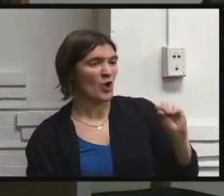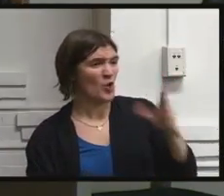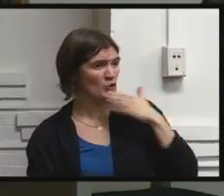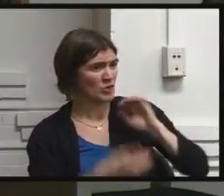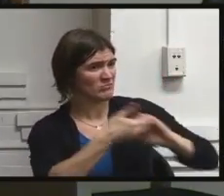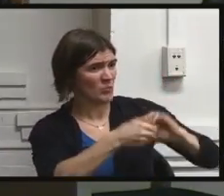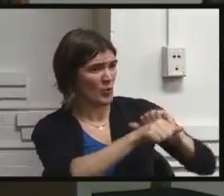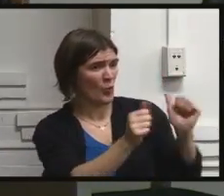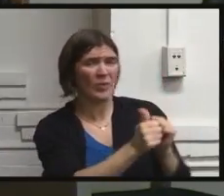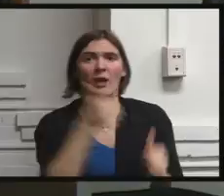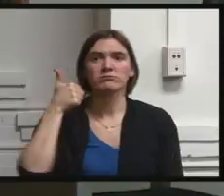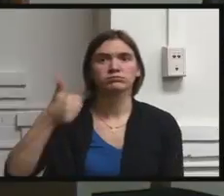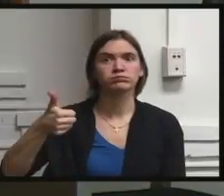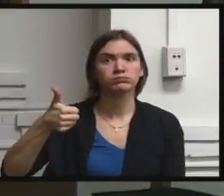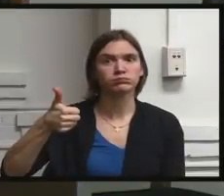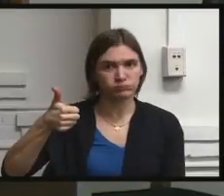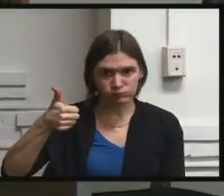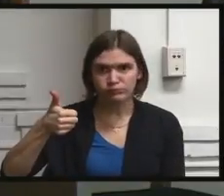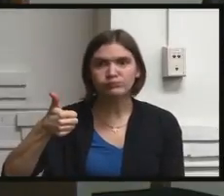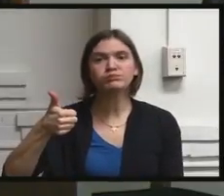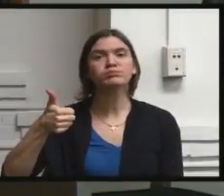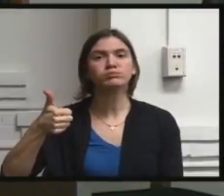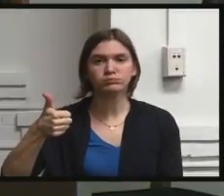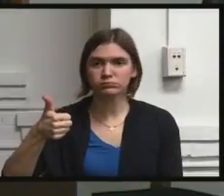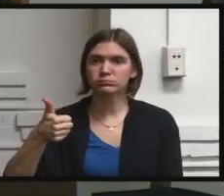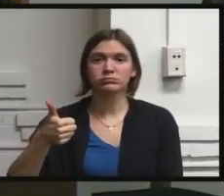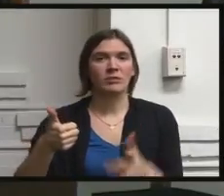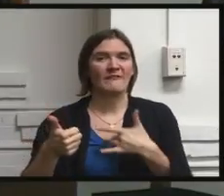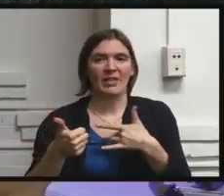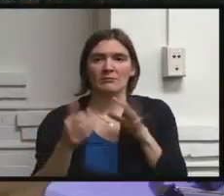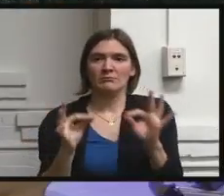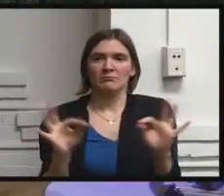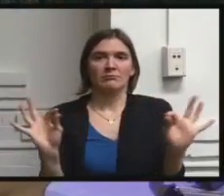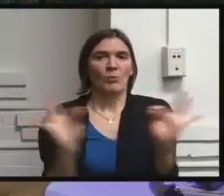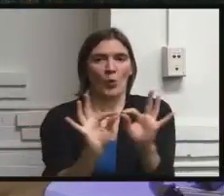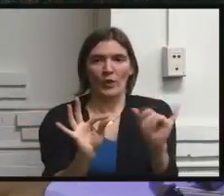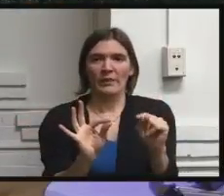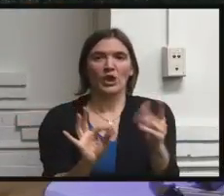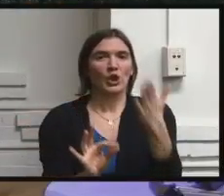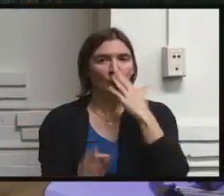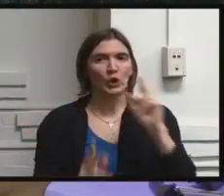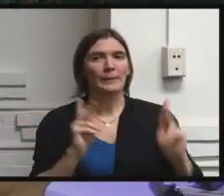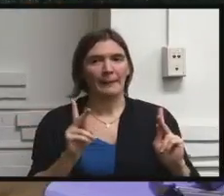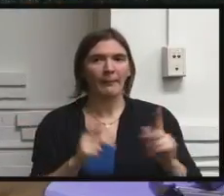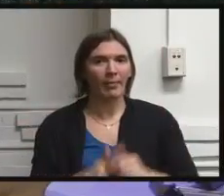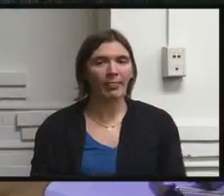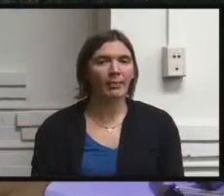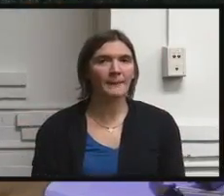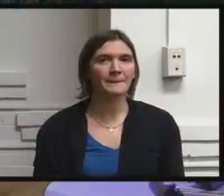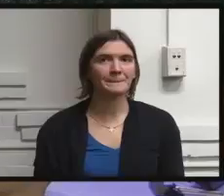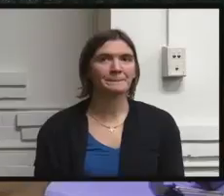great. Have they? They've been great. That's great. I think we all got a good feeling about Waste Zero in the beginning. So,